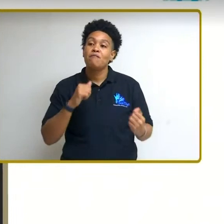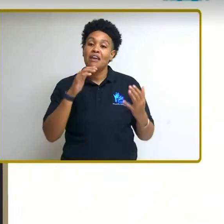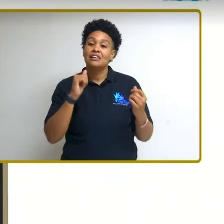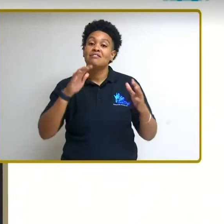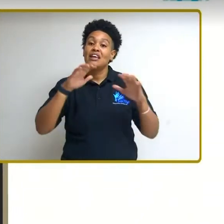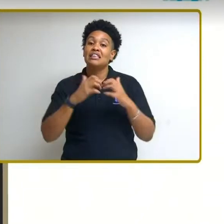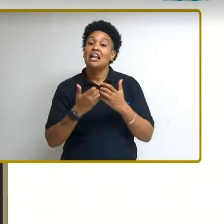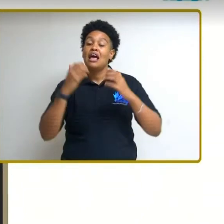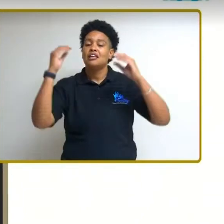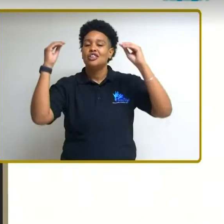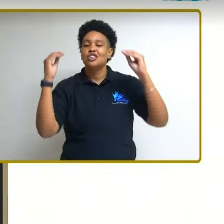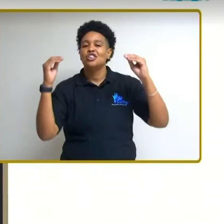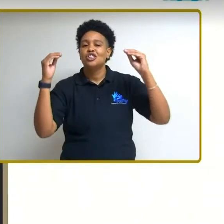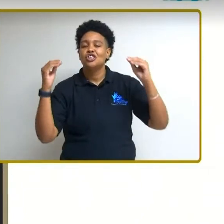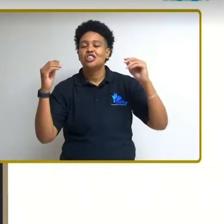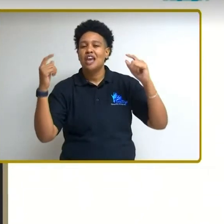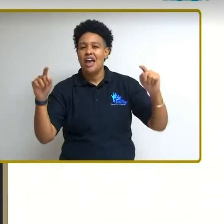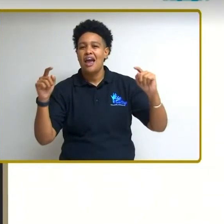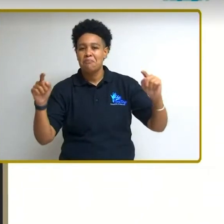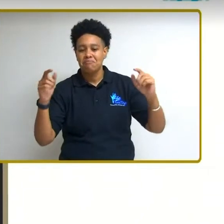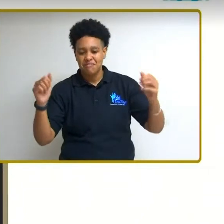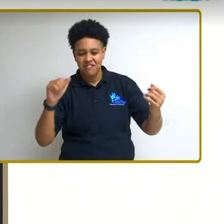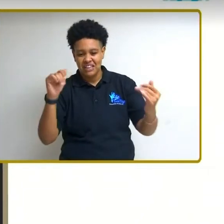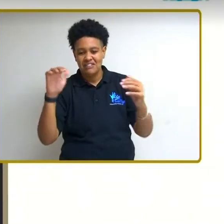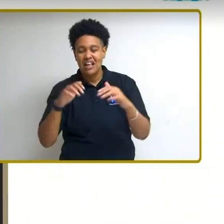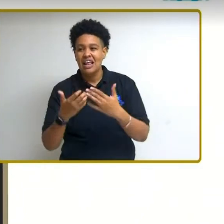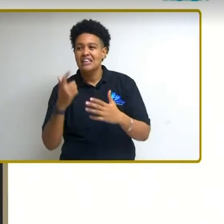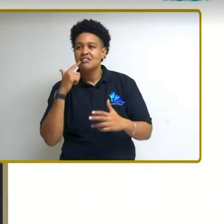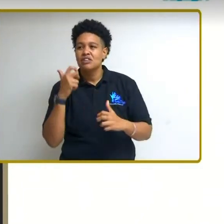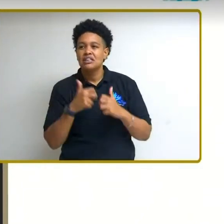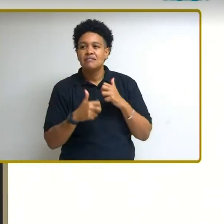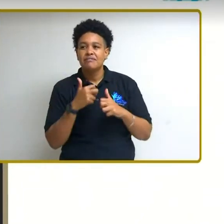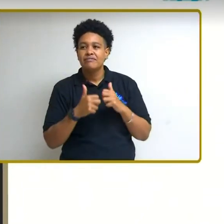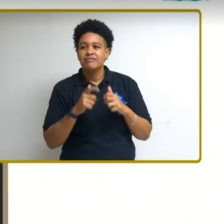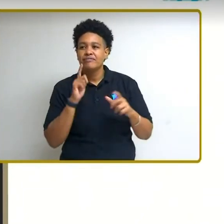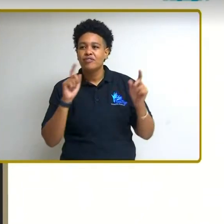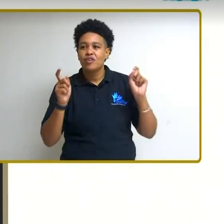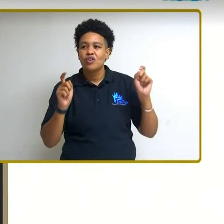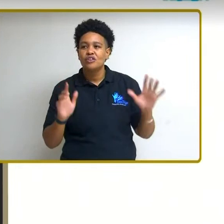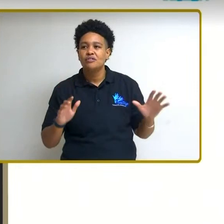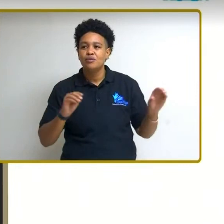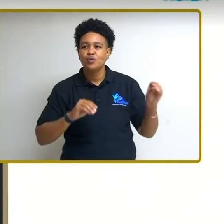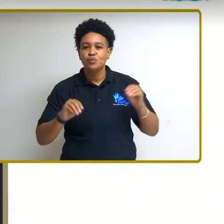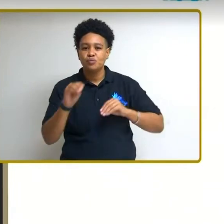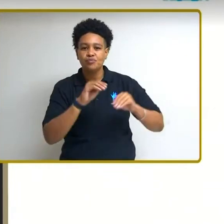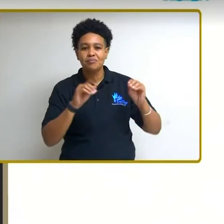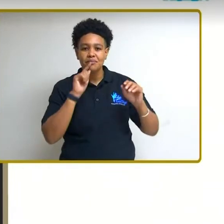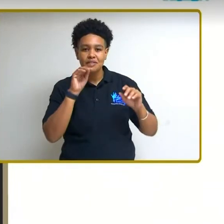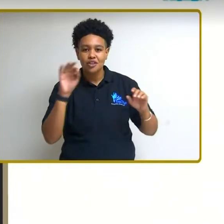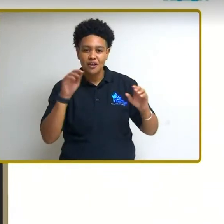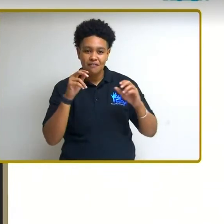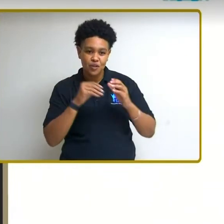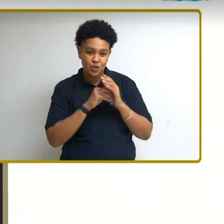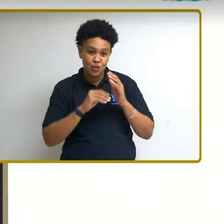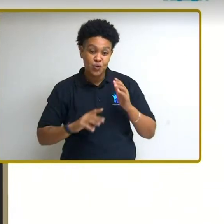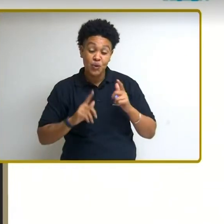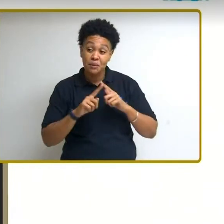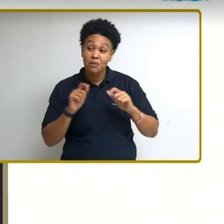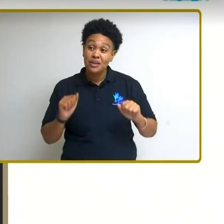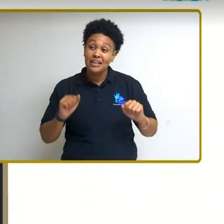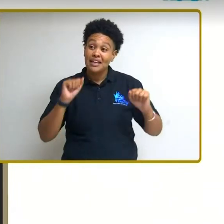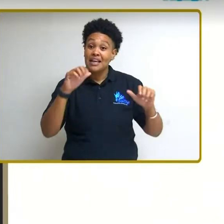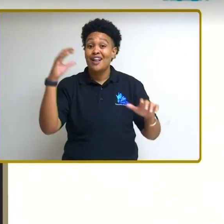face-to-face instruction is the fact that it's so difficult to control movement of students and